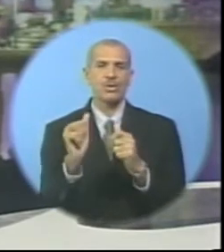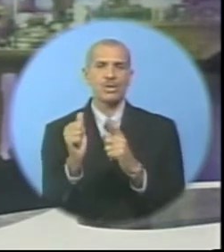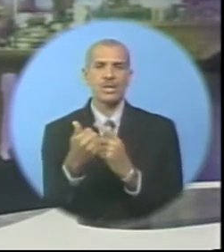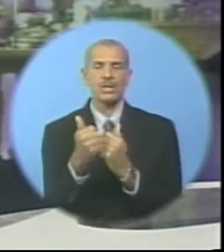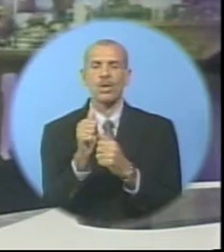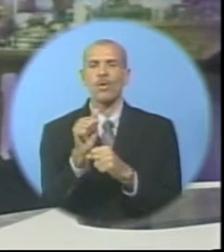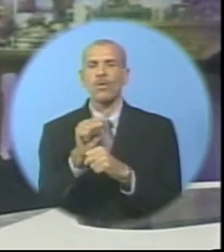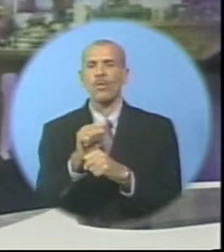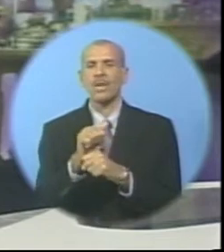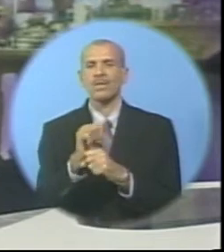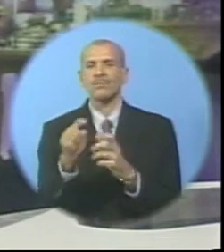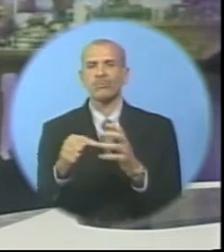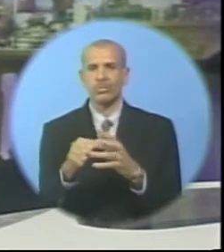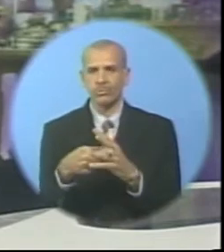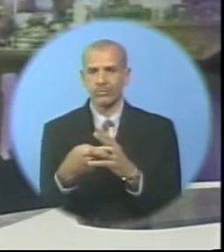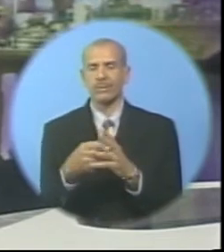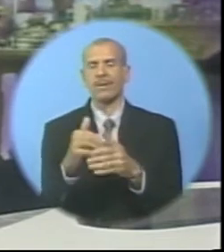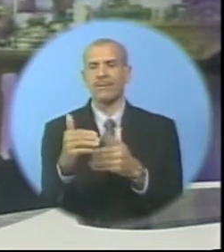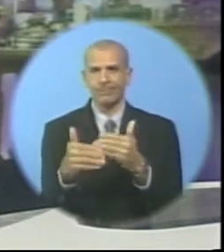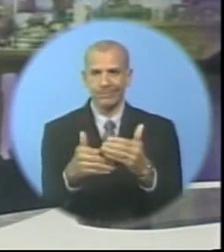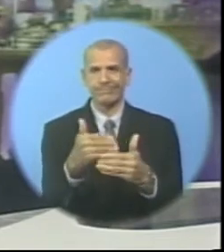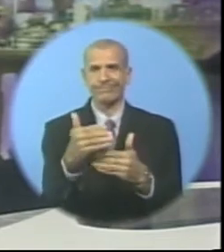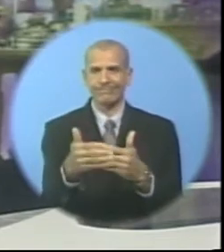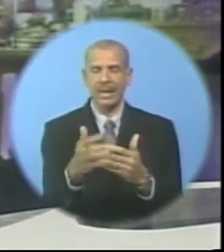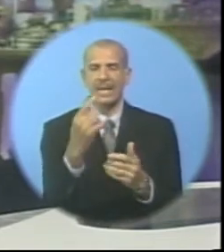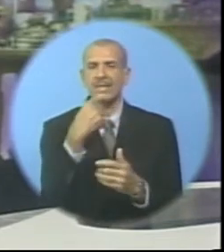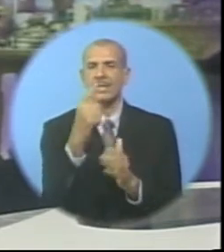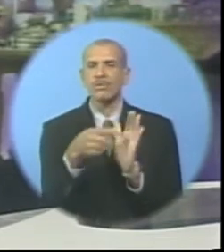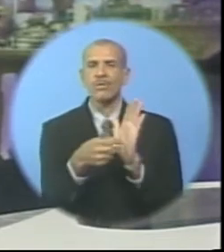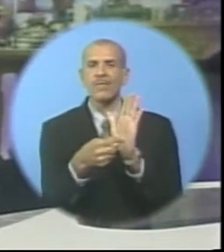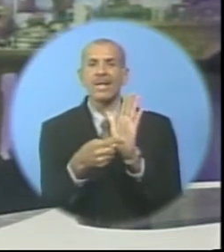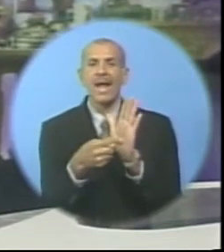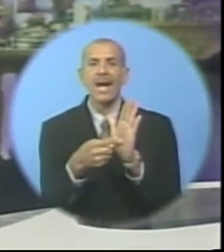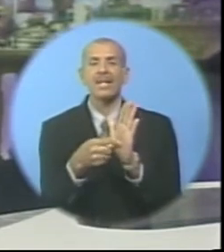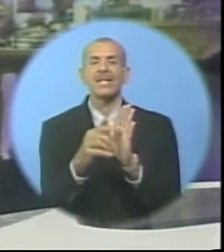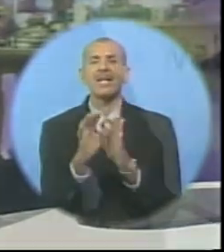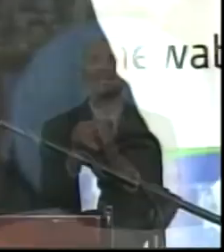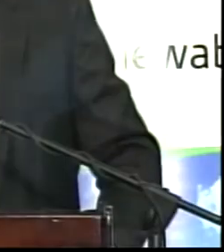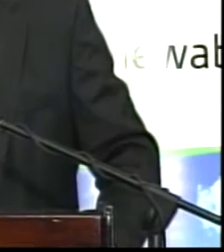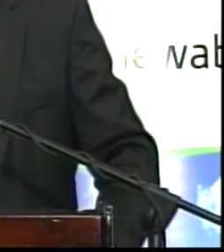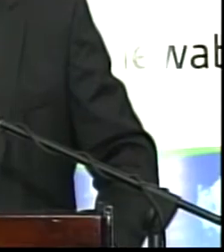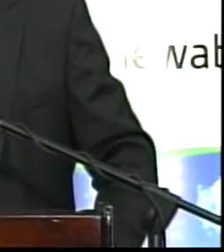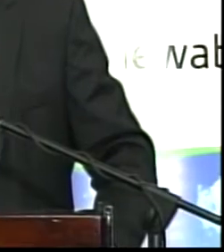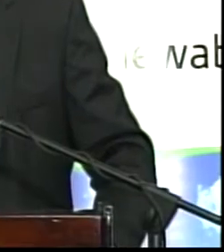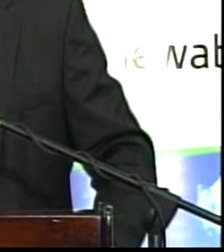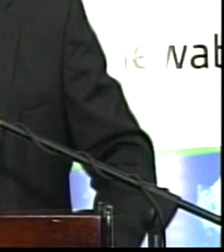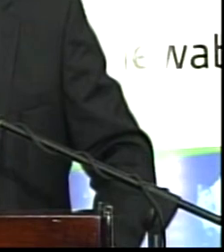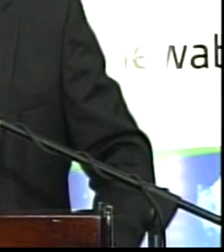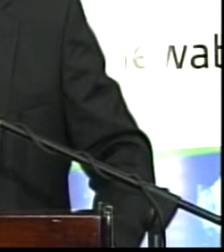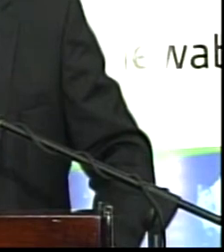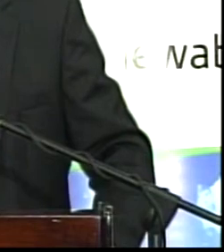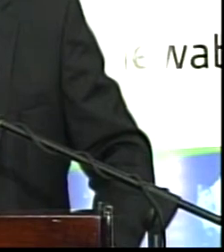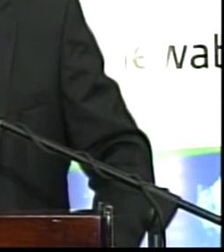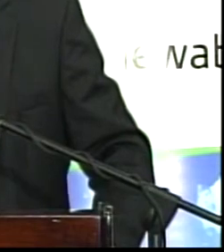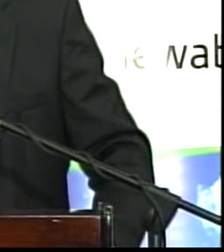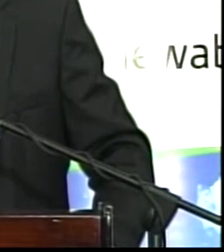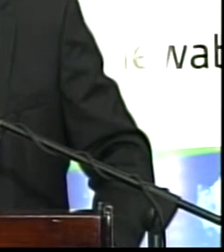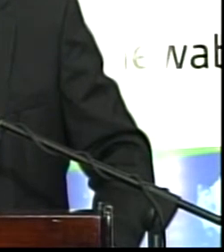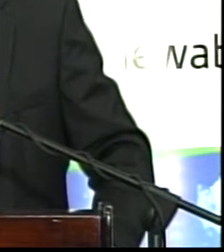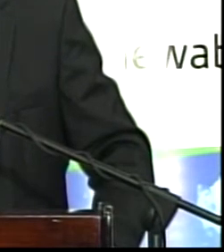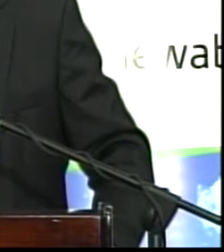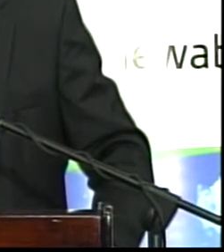work is underway in this regard. He made the revelation at a ceremony to launch the 2016 BRIA International Conference